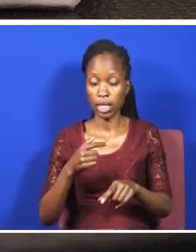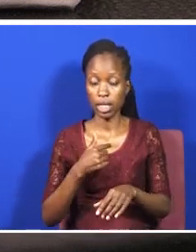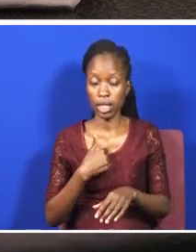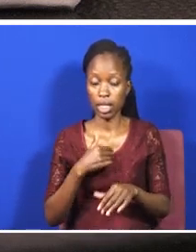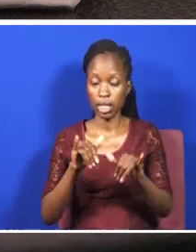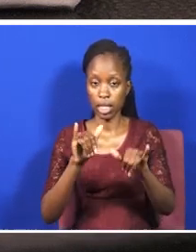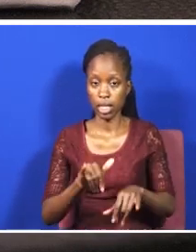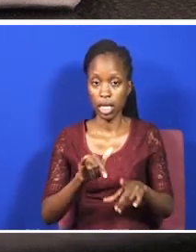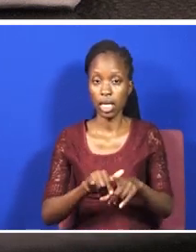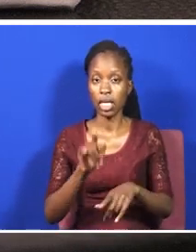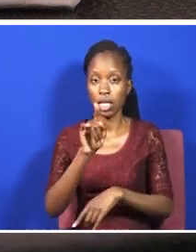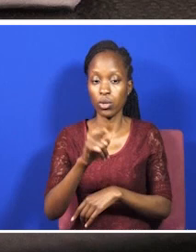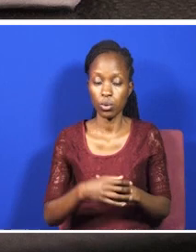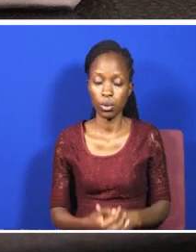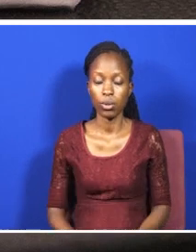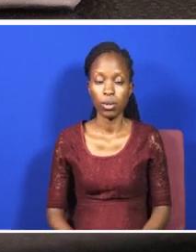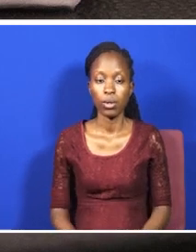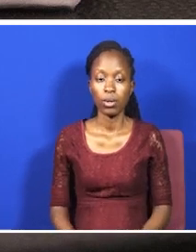Remain in me,